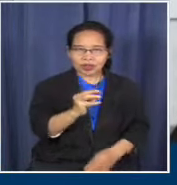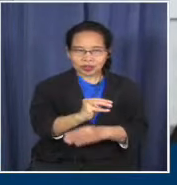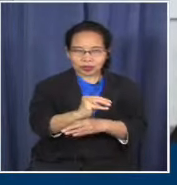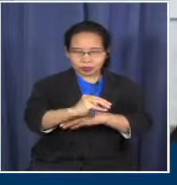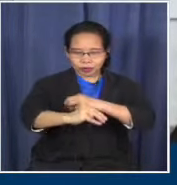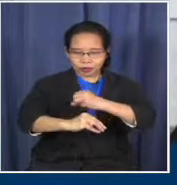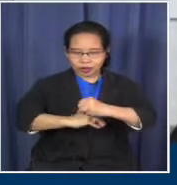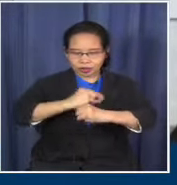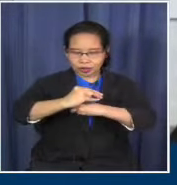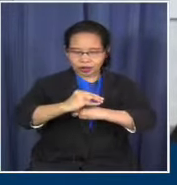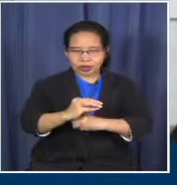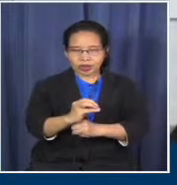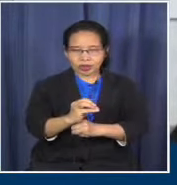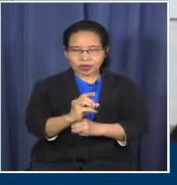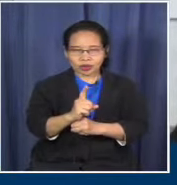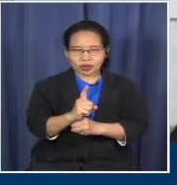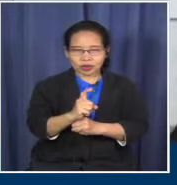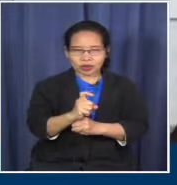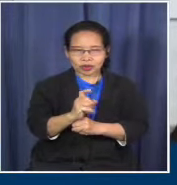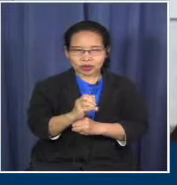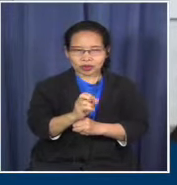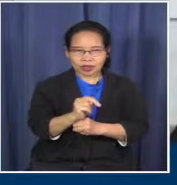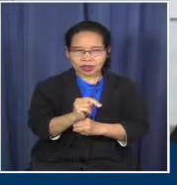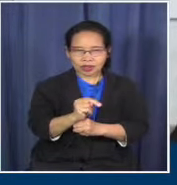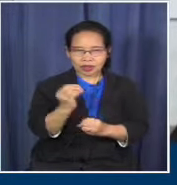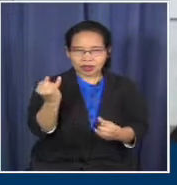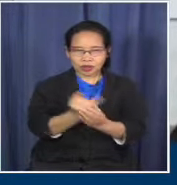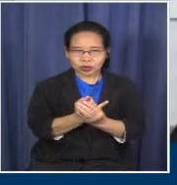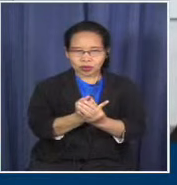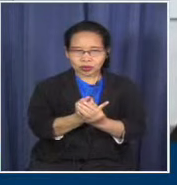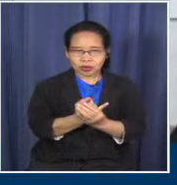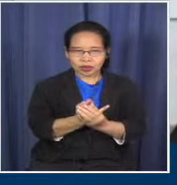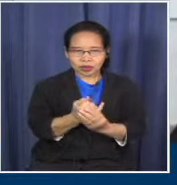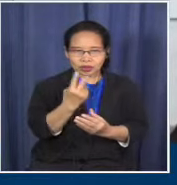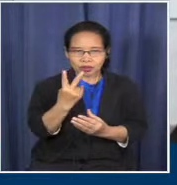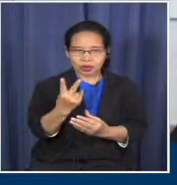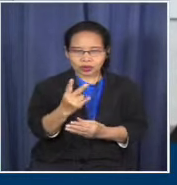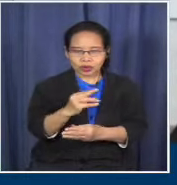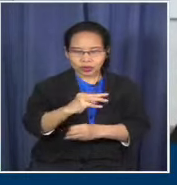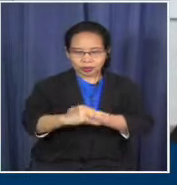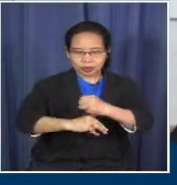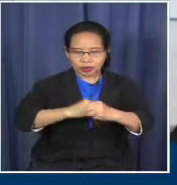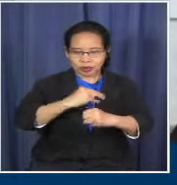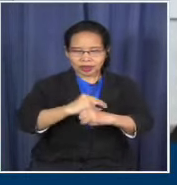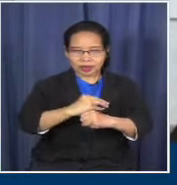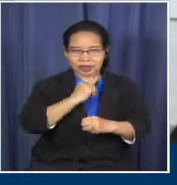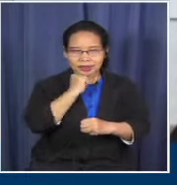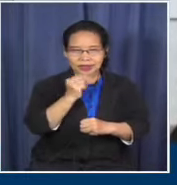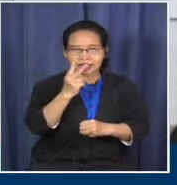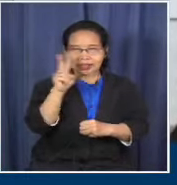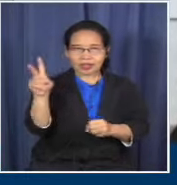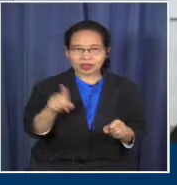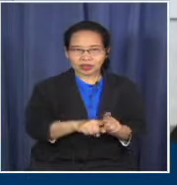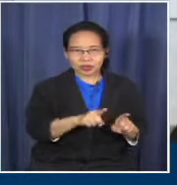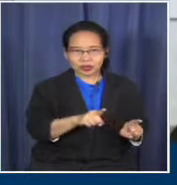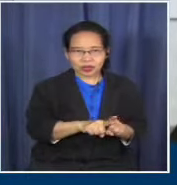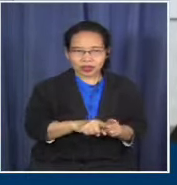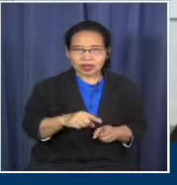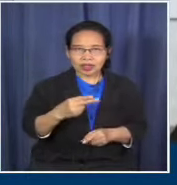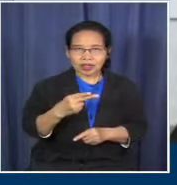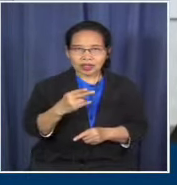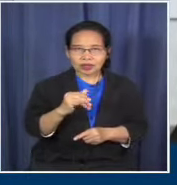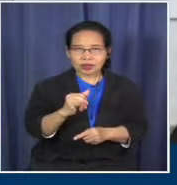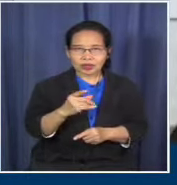Oxygen cannot be seen. One molecule of oxygen, if combined with